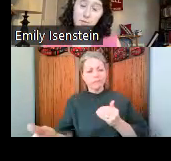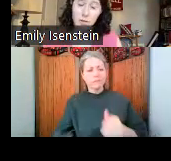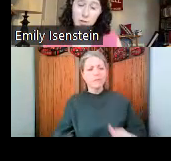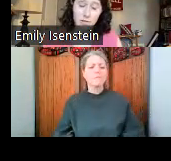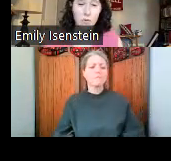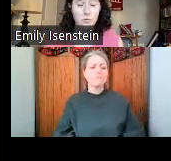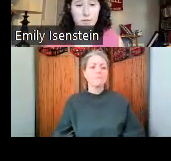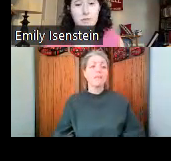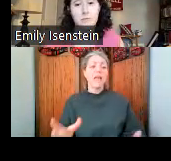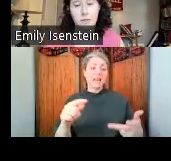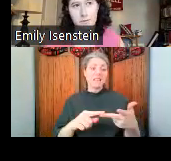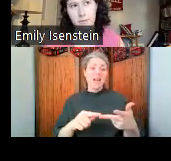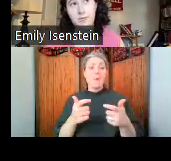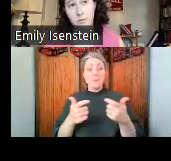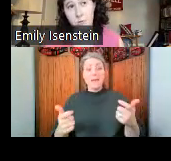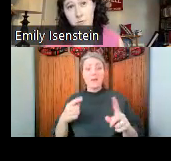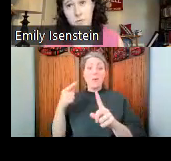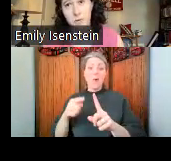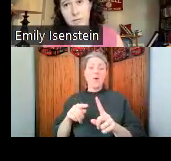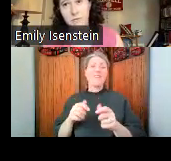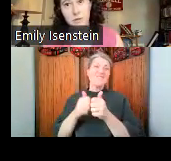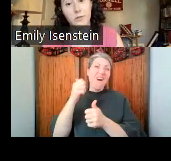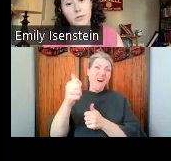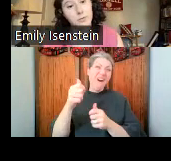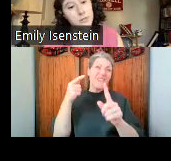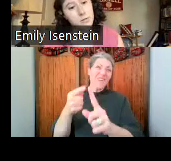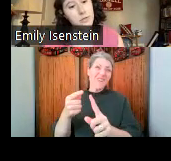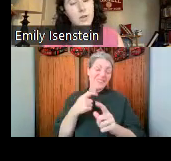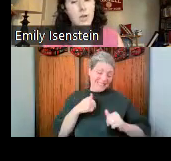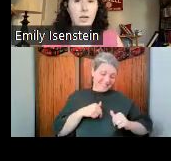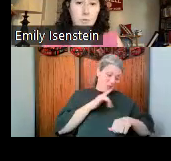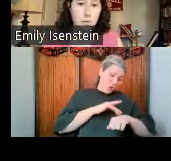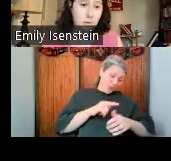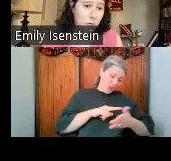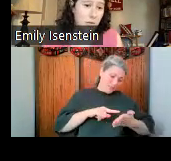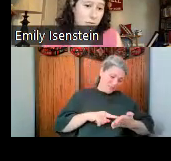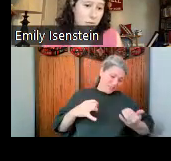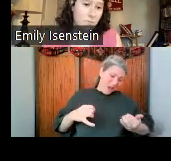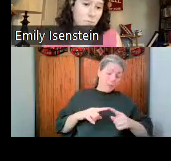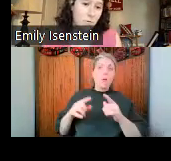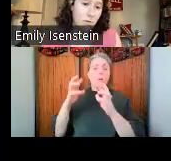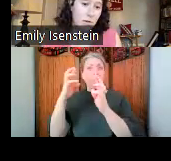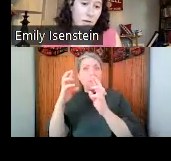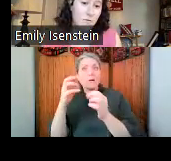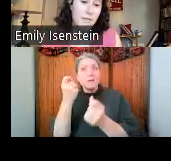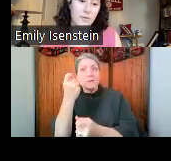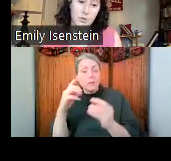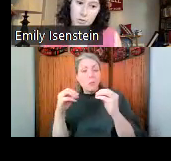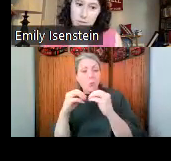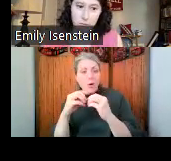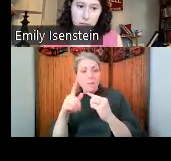a pretty far off goal, because it's relatively far removed from this very early research, we also hope to understand more